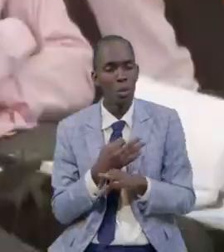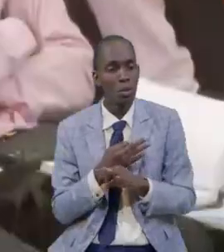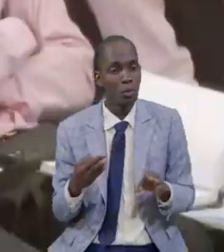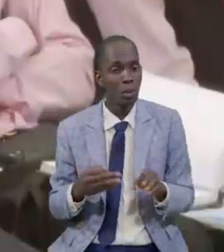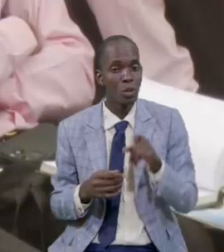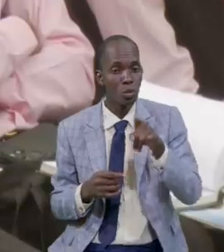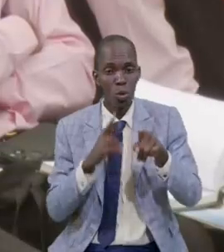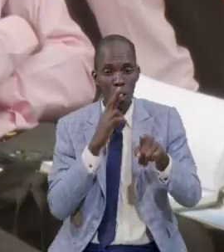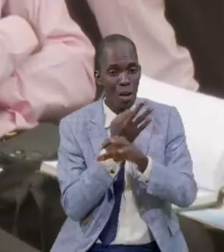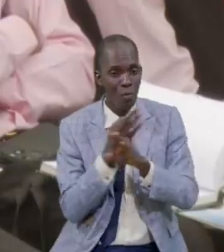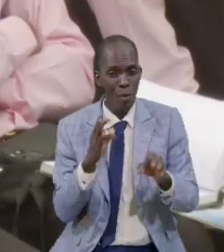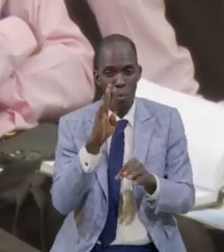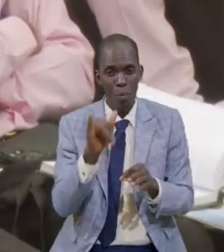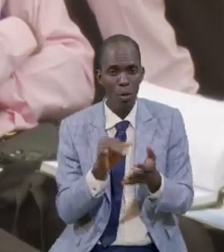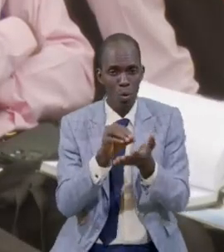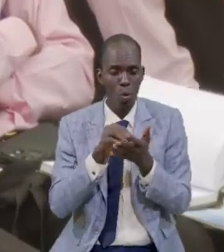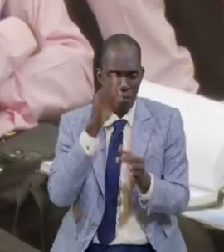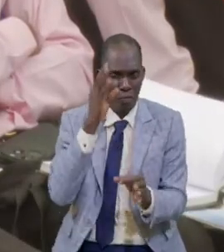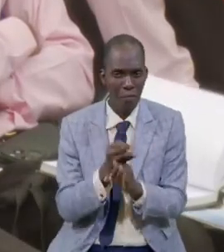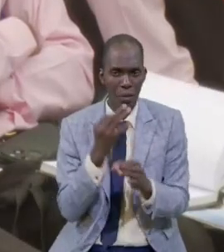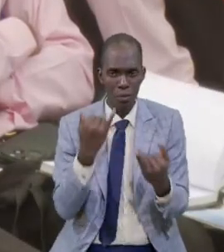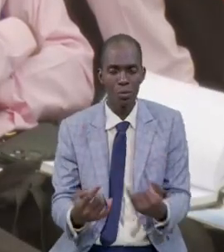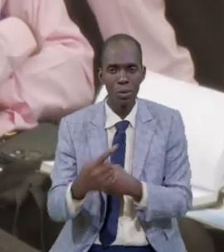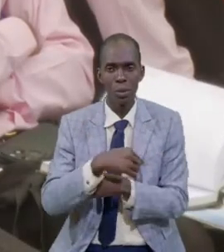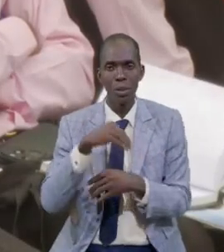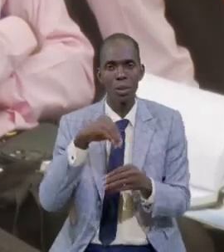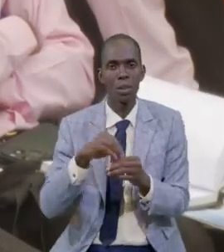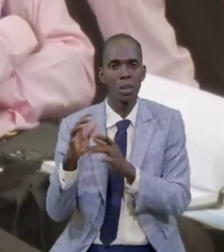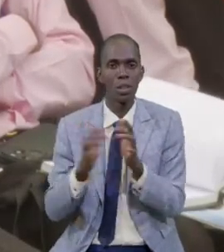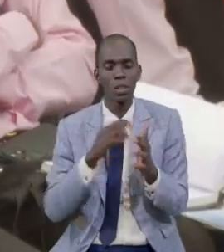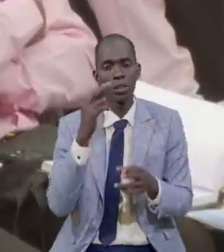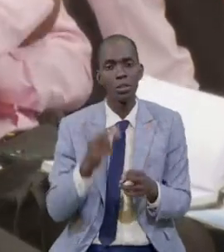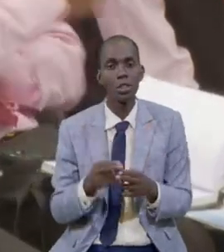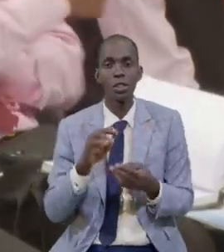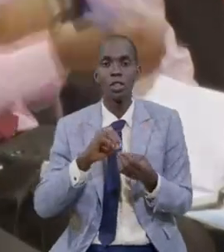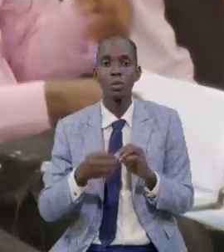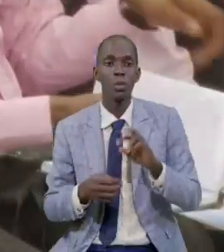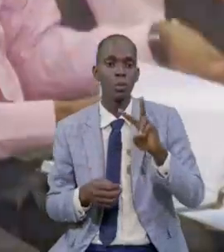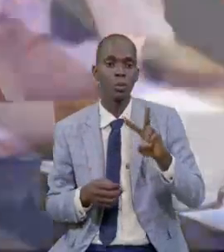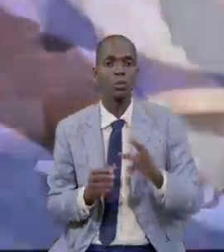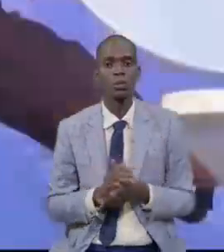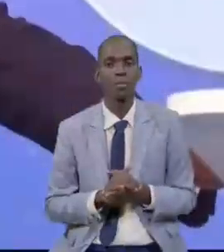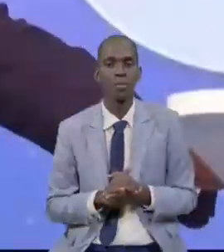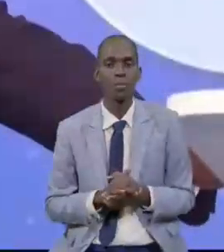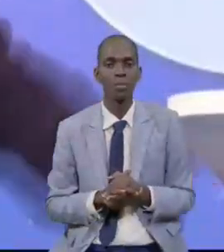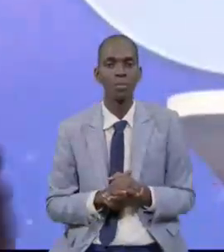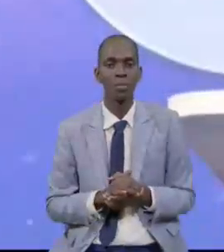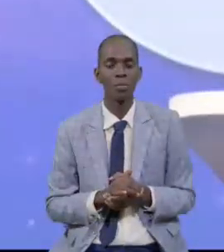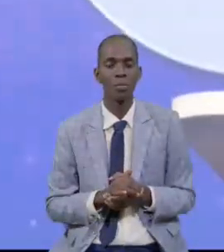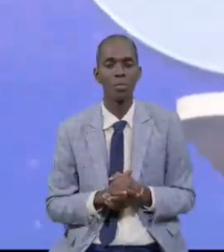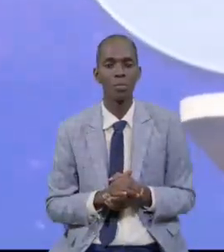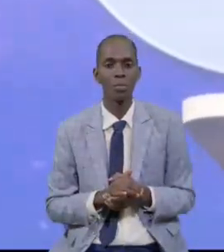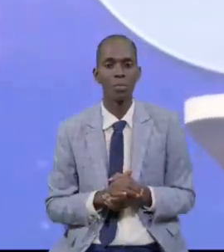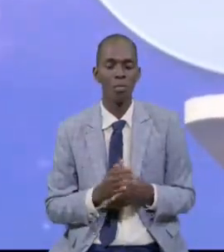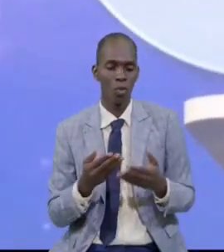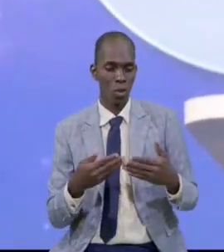in Jesus' name. I come to number two here. Number two, I'm looking at sold,